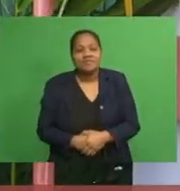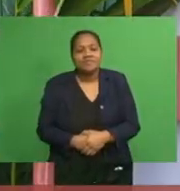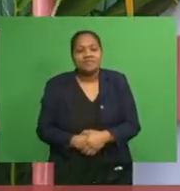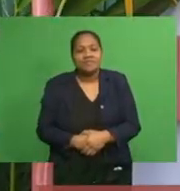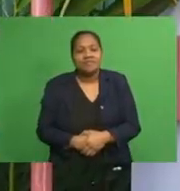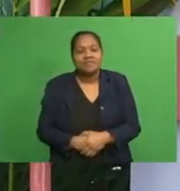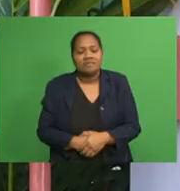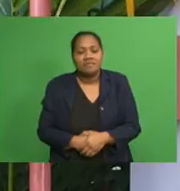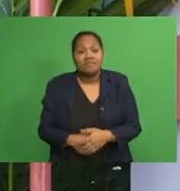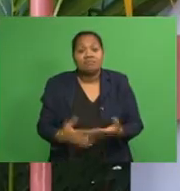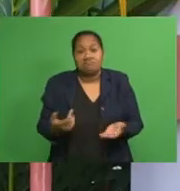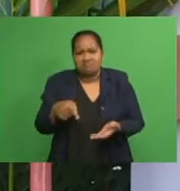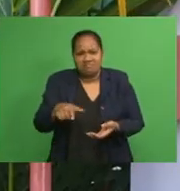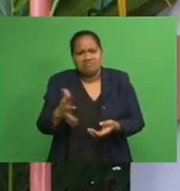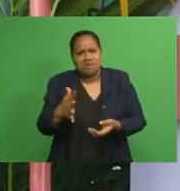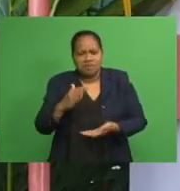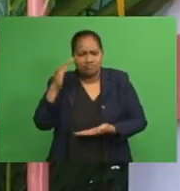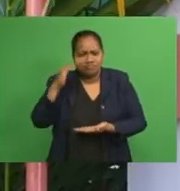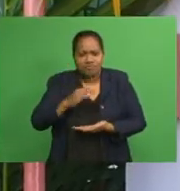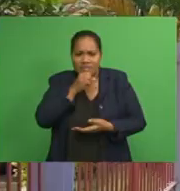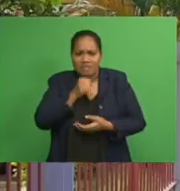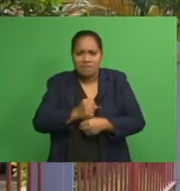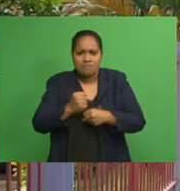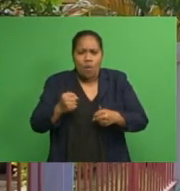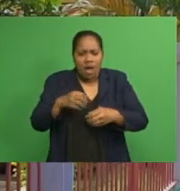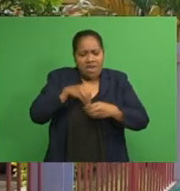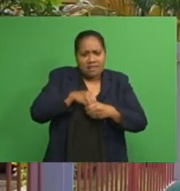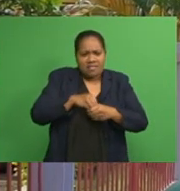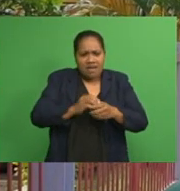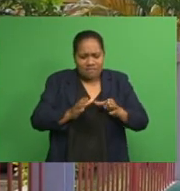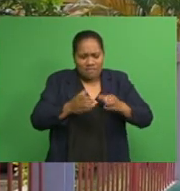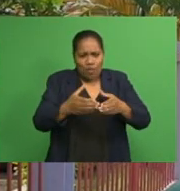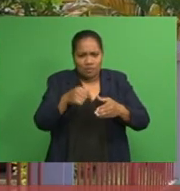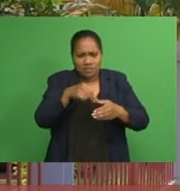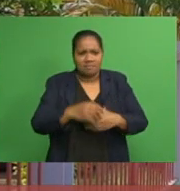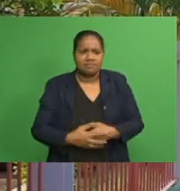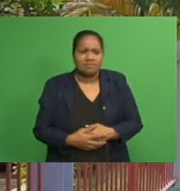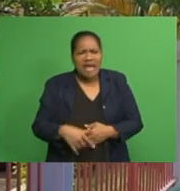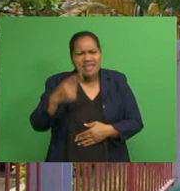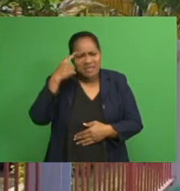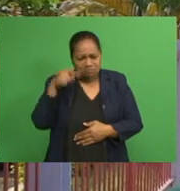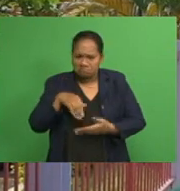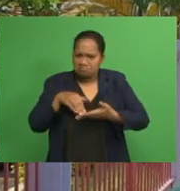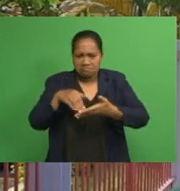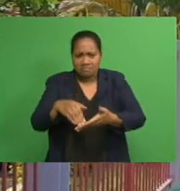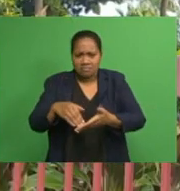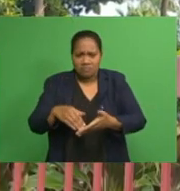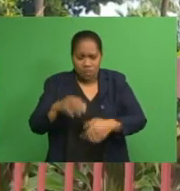This might reduce the manpower within the force. I think this will help police work